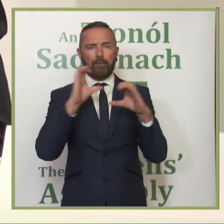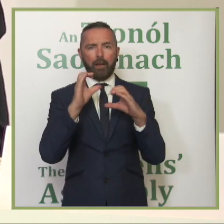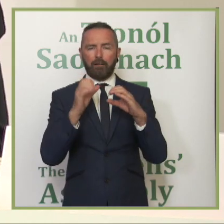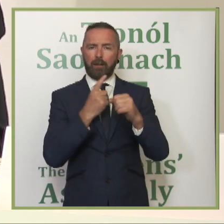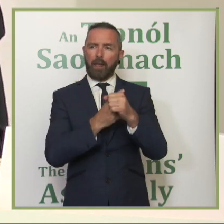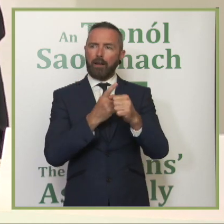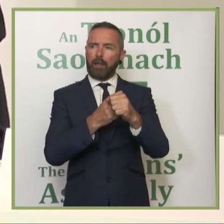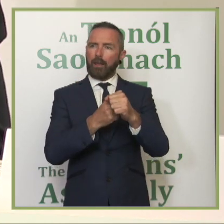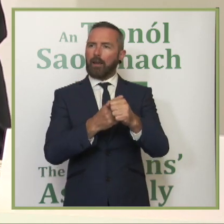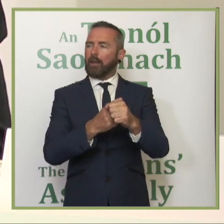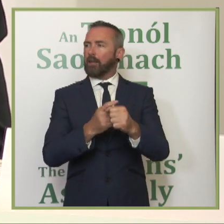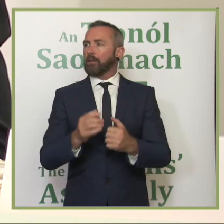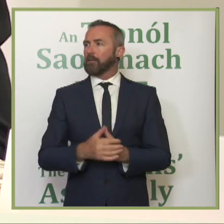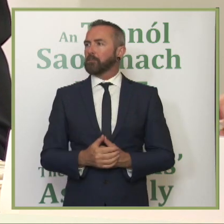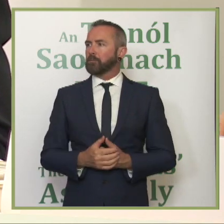just trying to look,